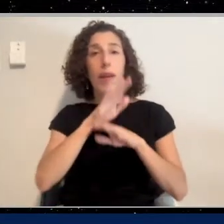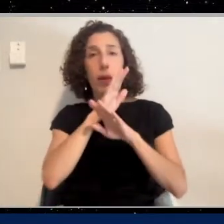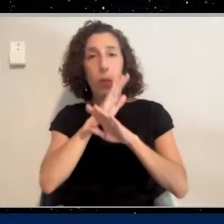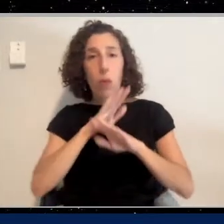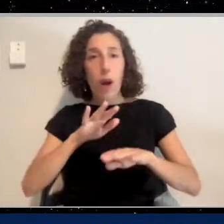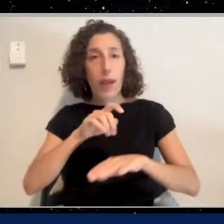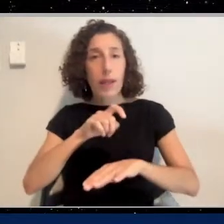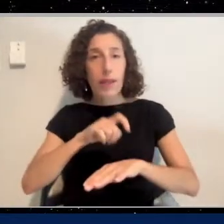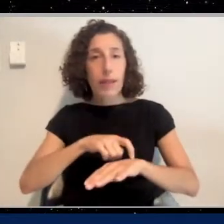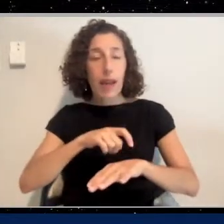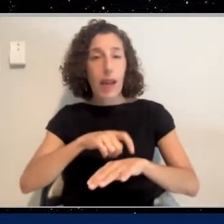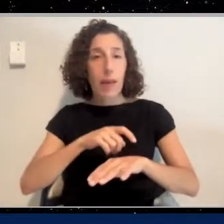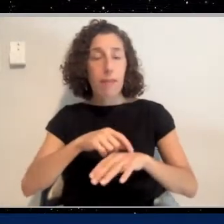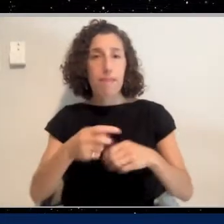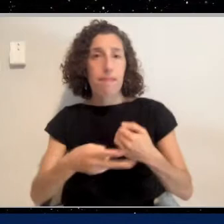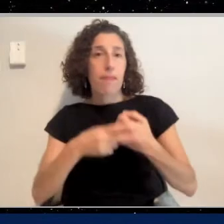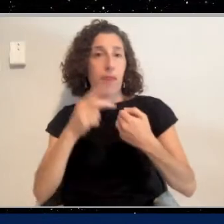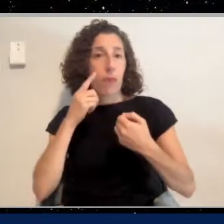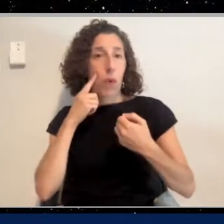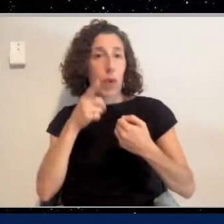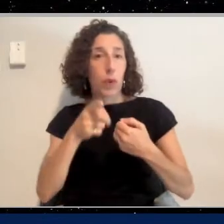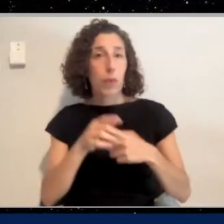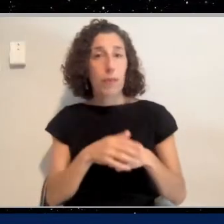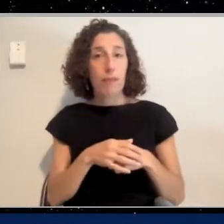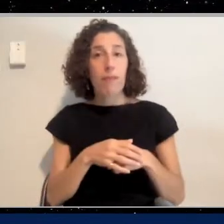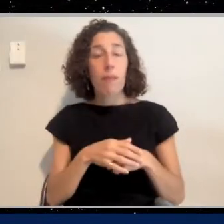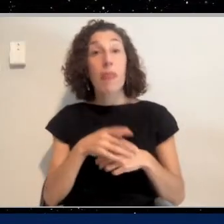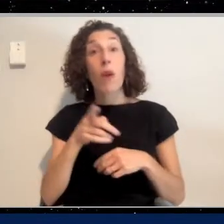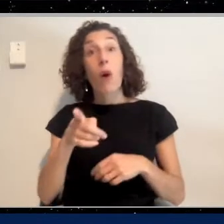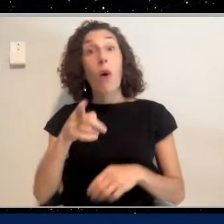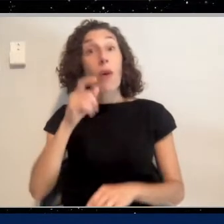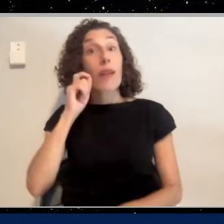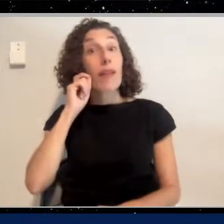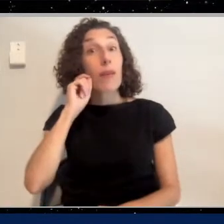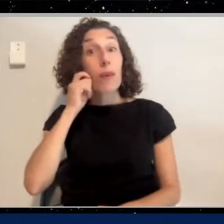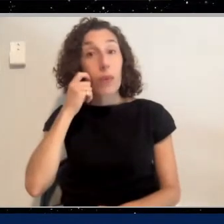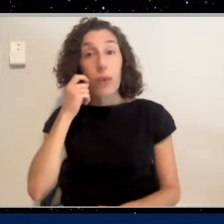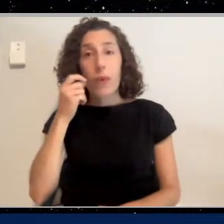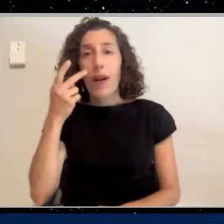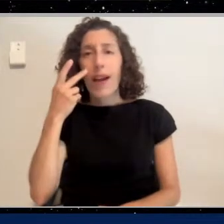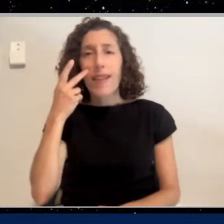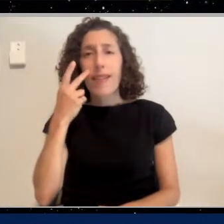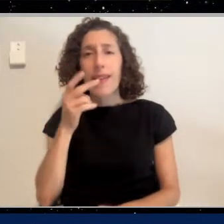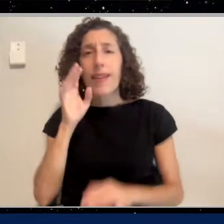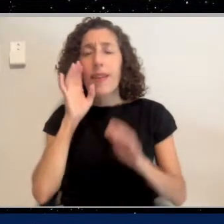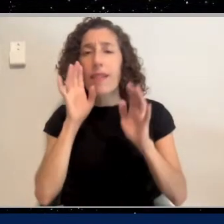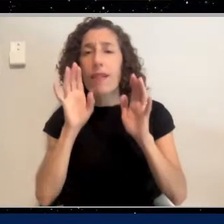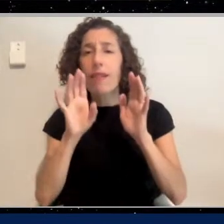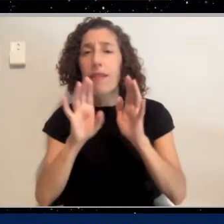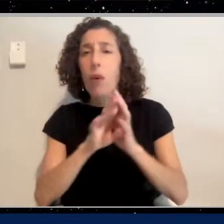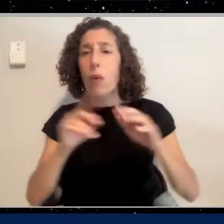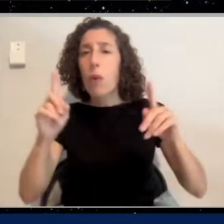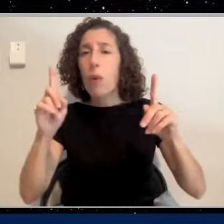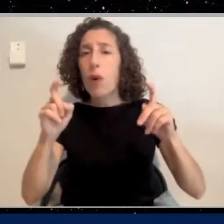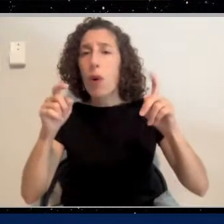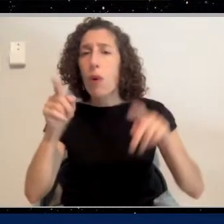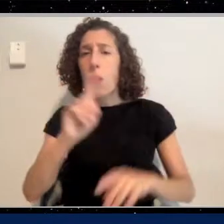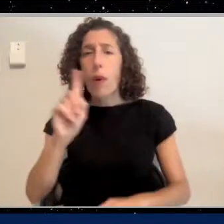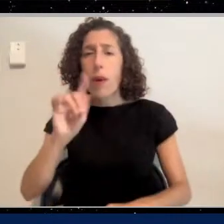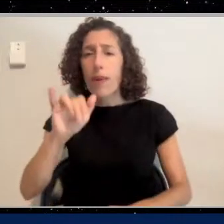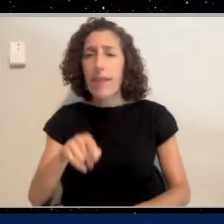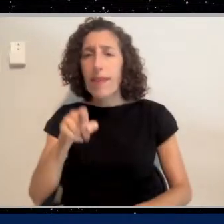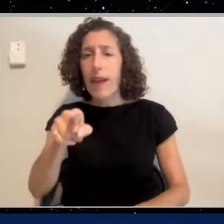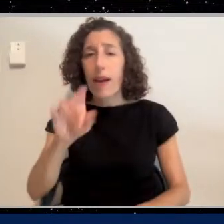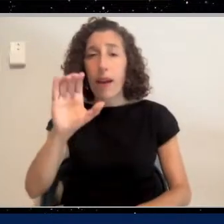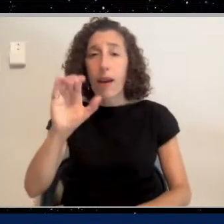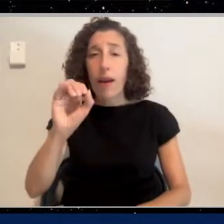have a photo here of a bunch of people. I think, is this in the, I don't know, is that in the Concorde? That is.